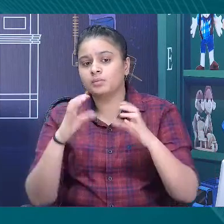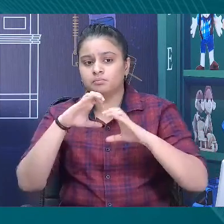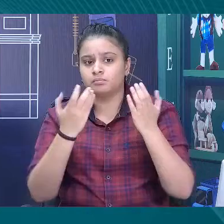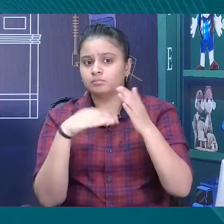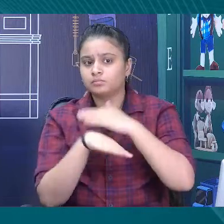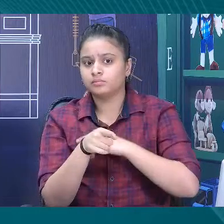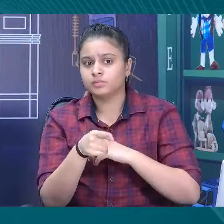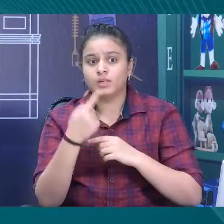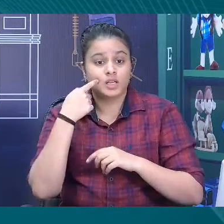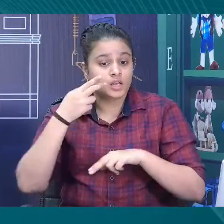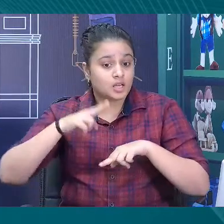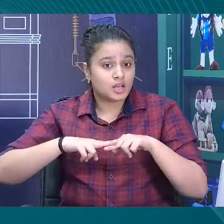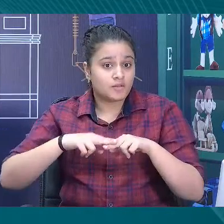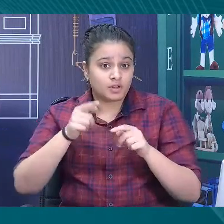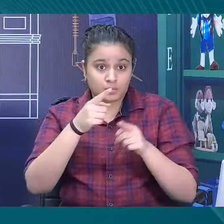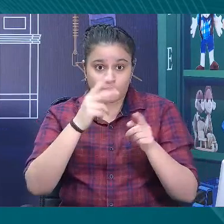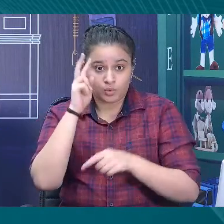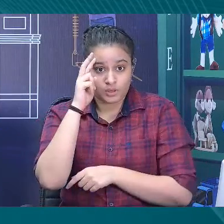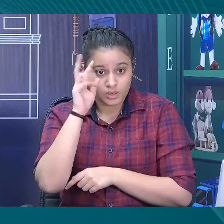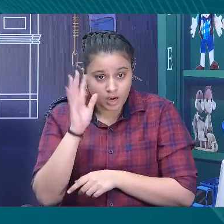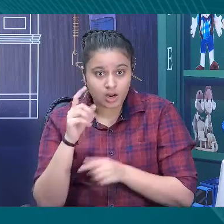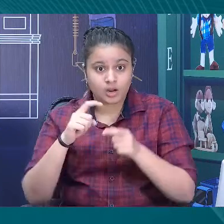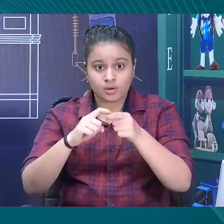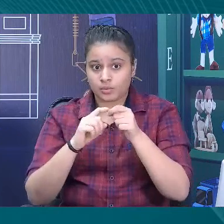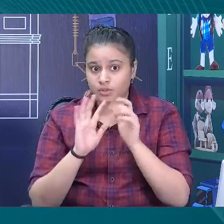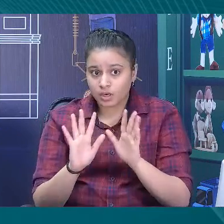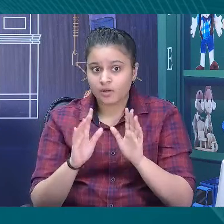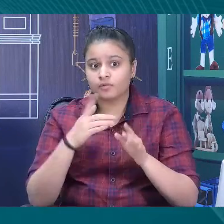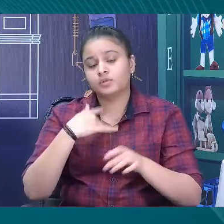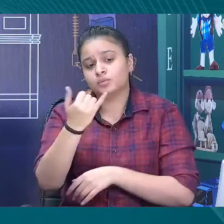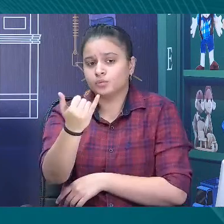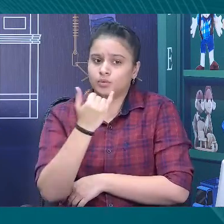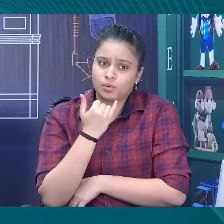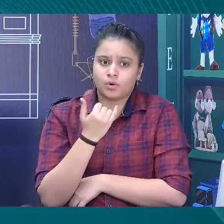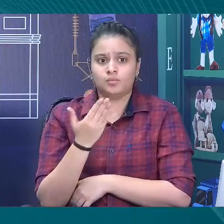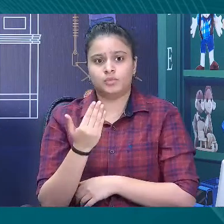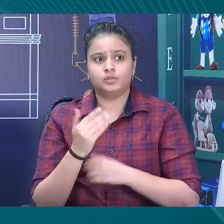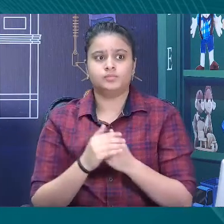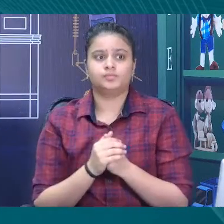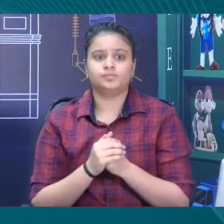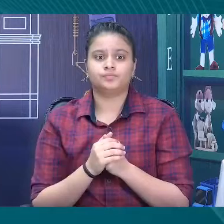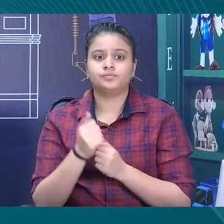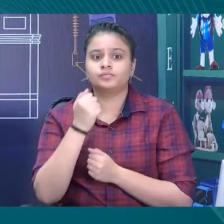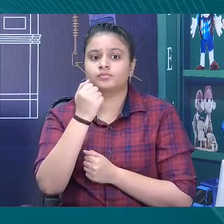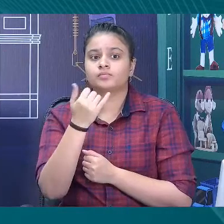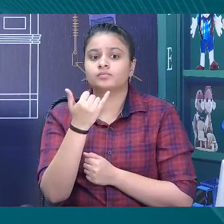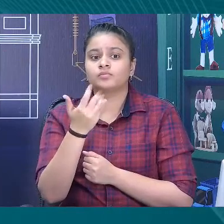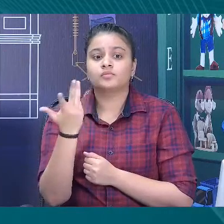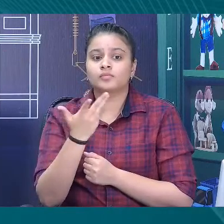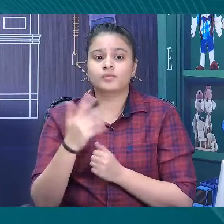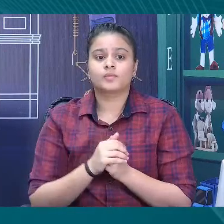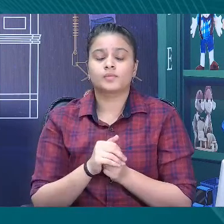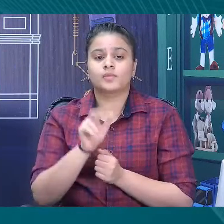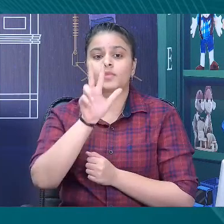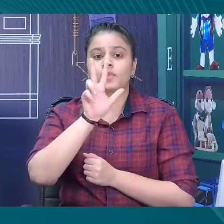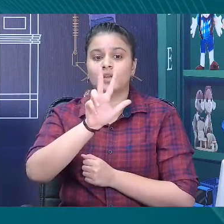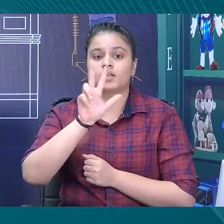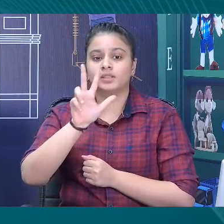any queries, you can contact our experts through our telephone number, which is